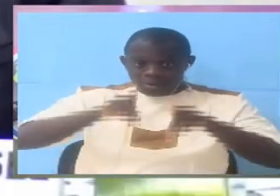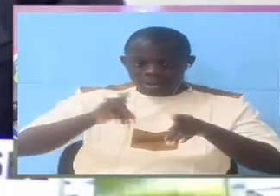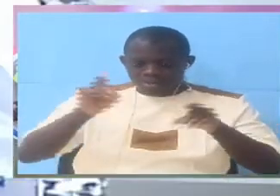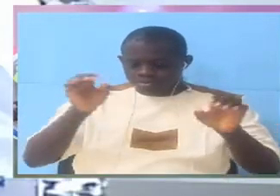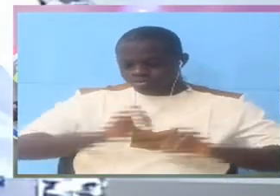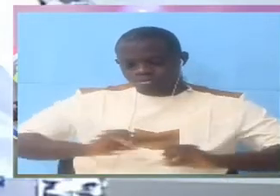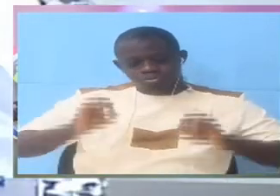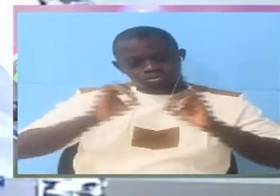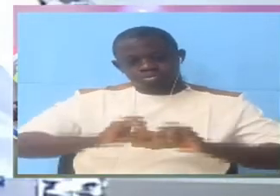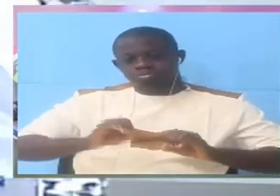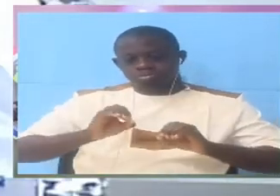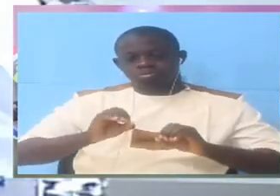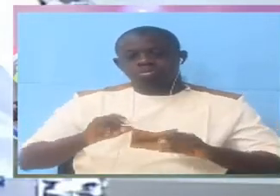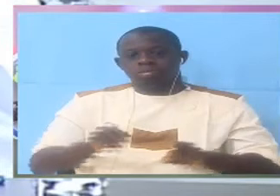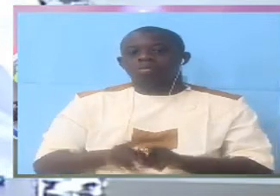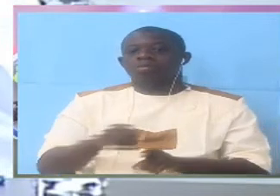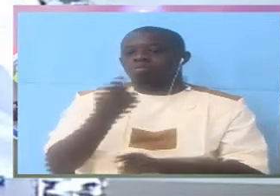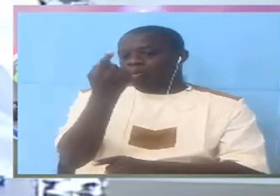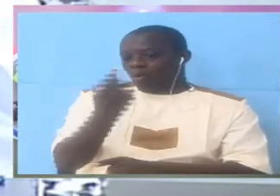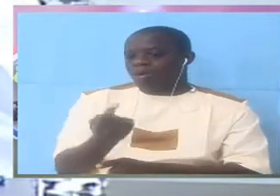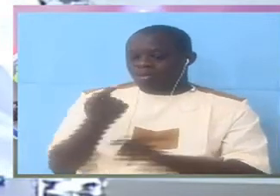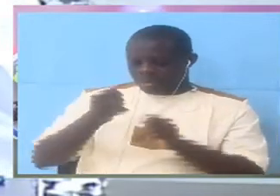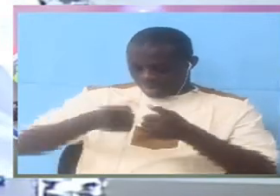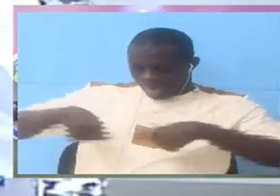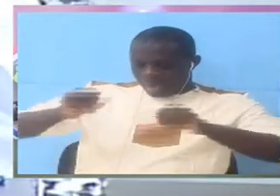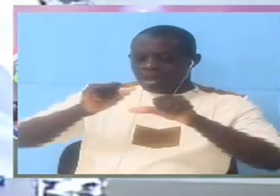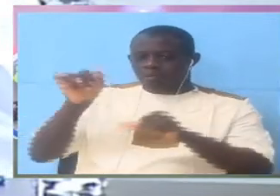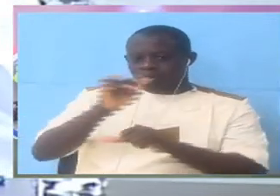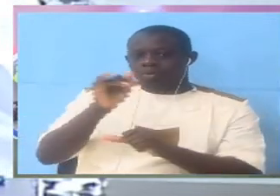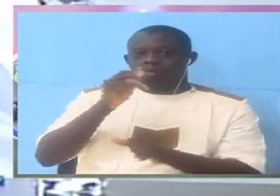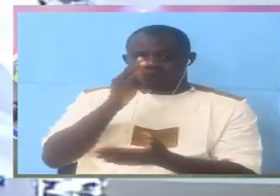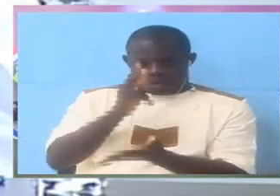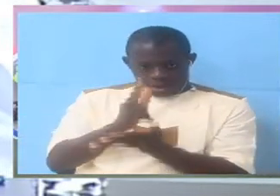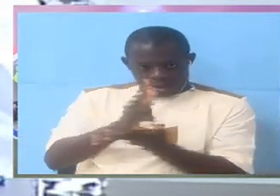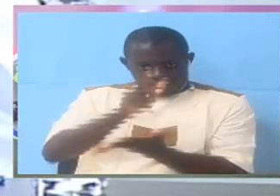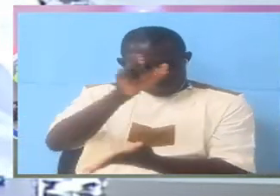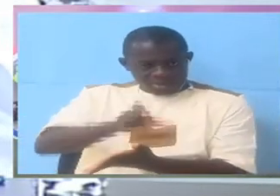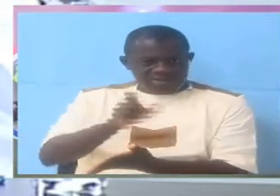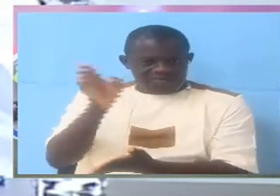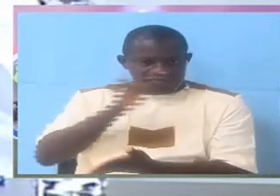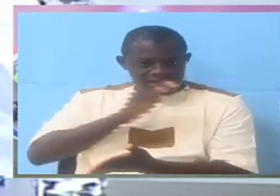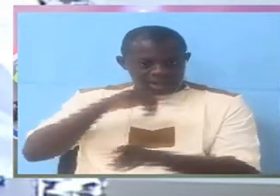This is the only bit that the witness lied about.